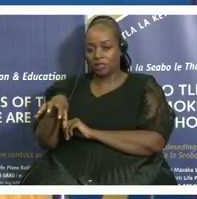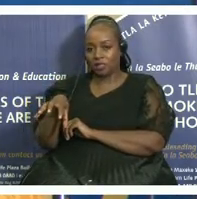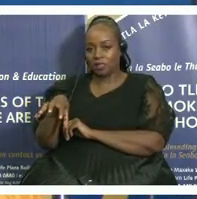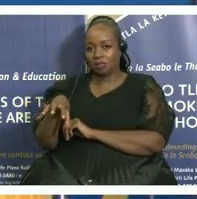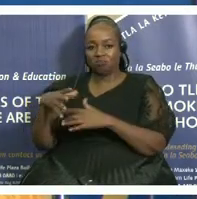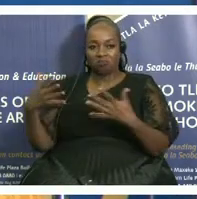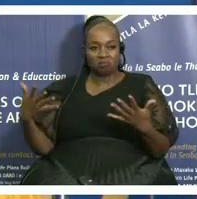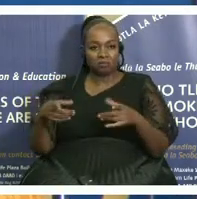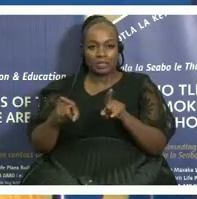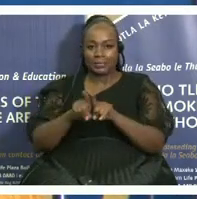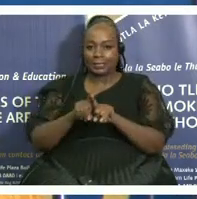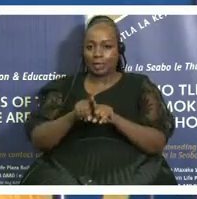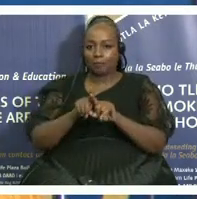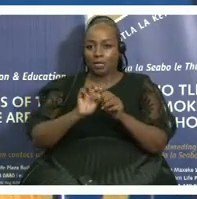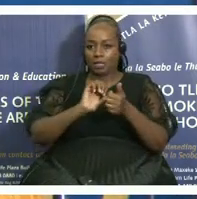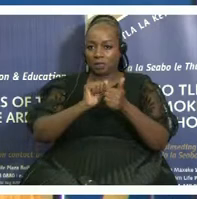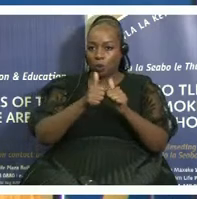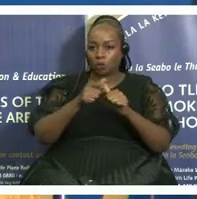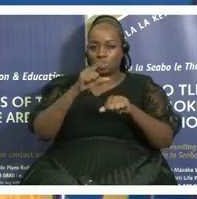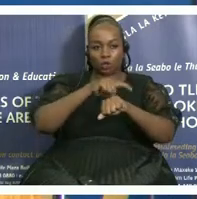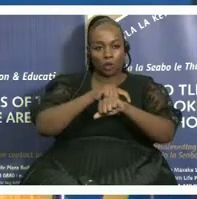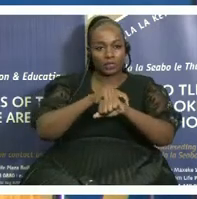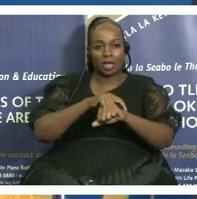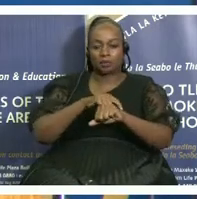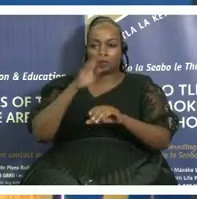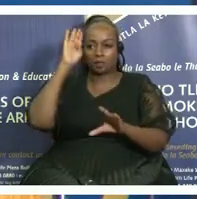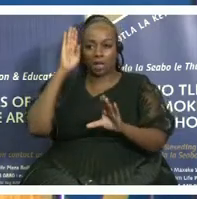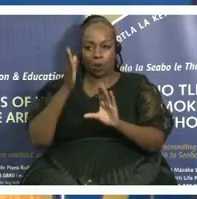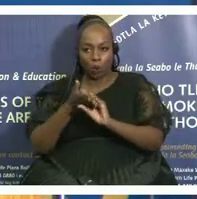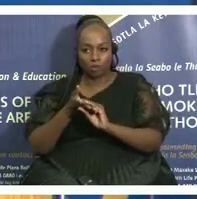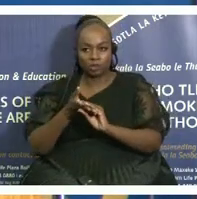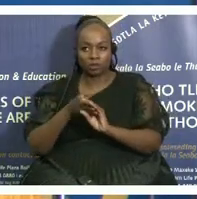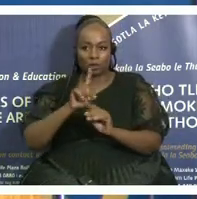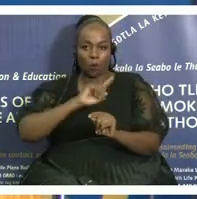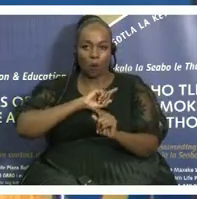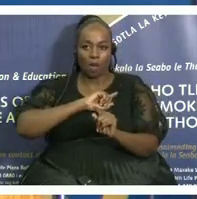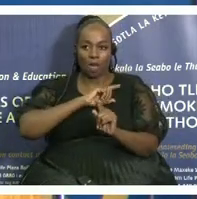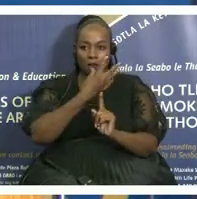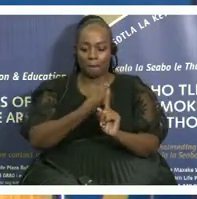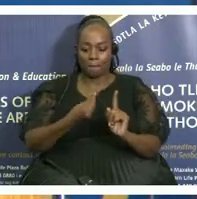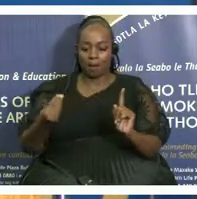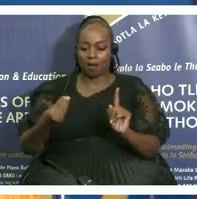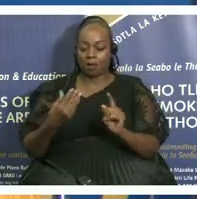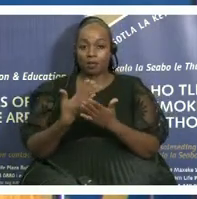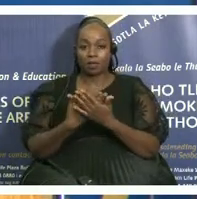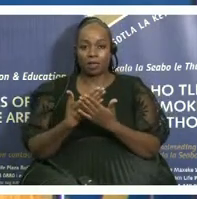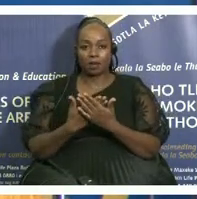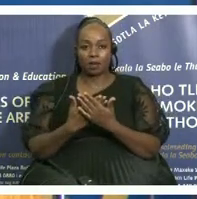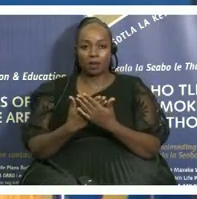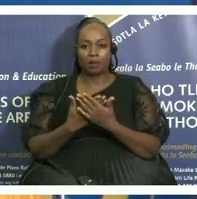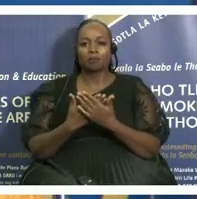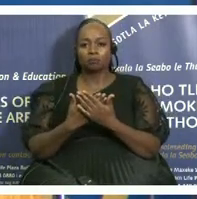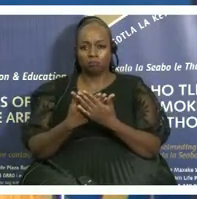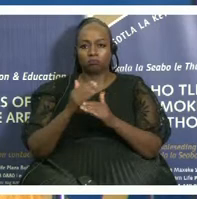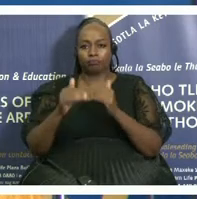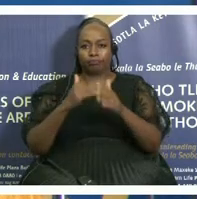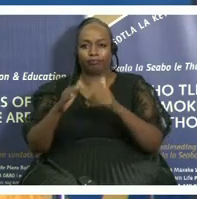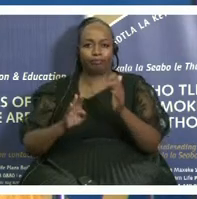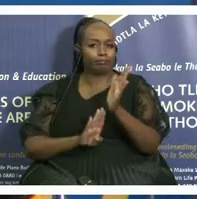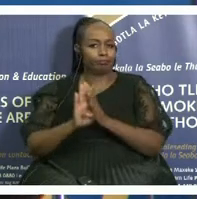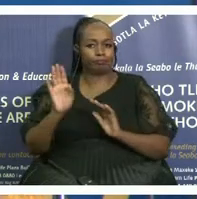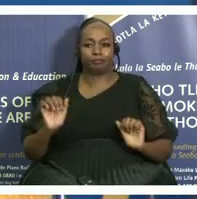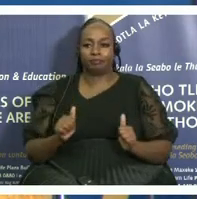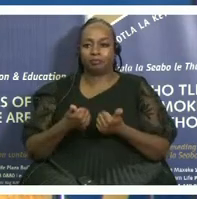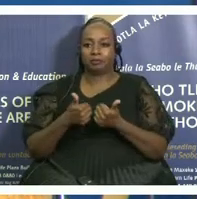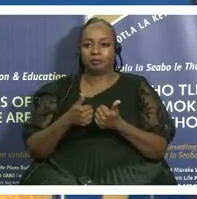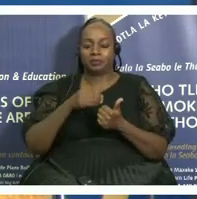di sports doctors di psychologists ka ofela hore bana ba rona ba tle ba tsebe ho tswella pele re ke